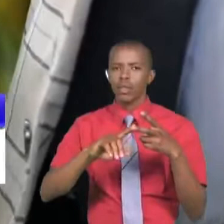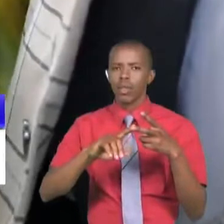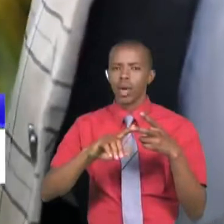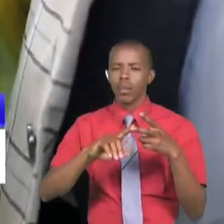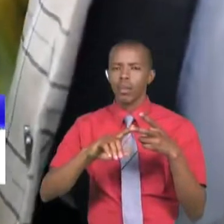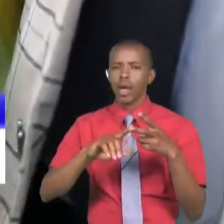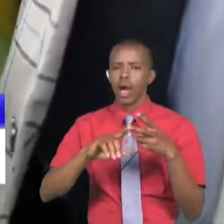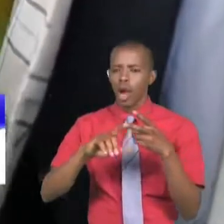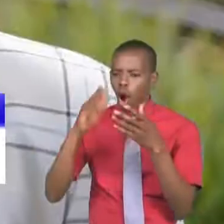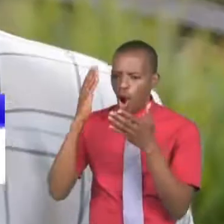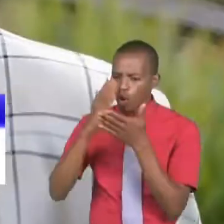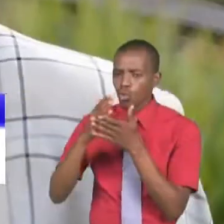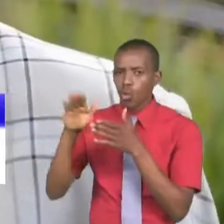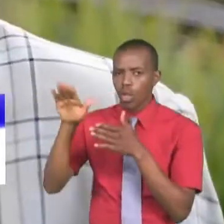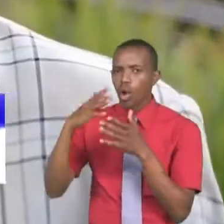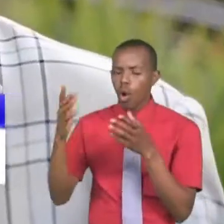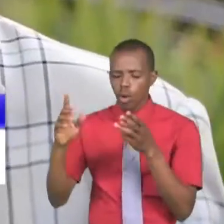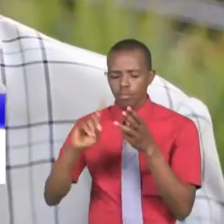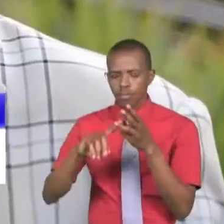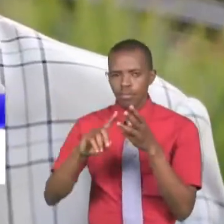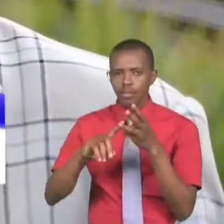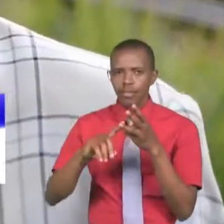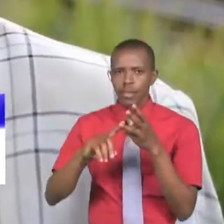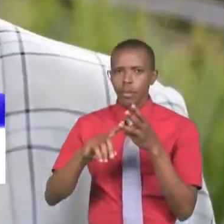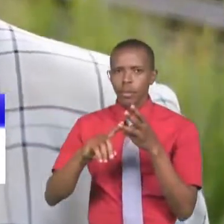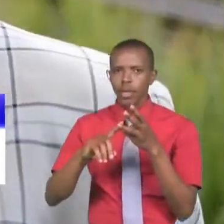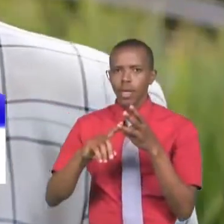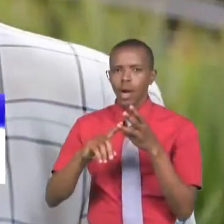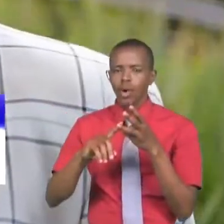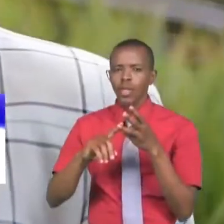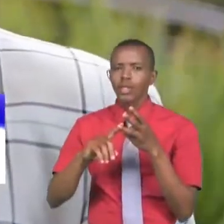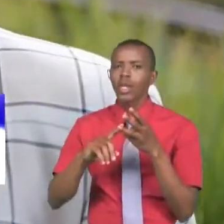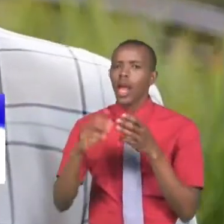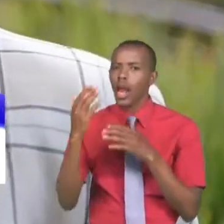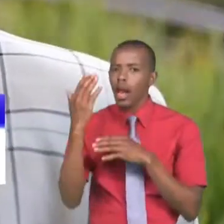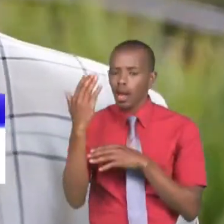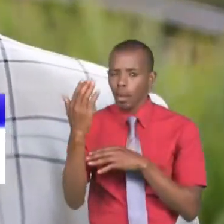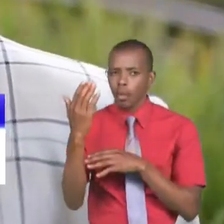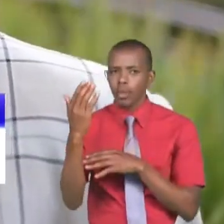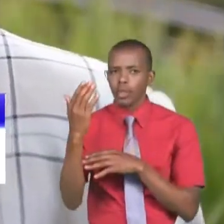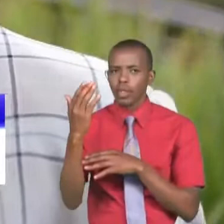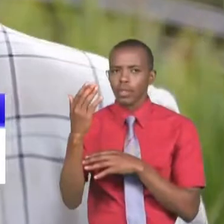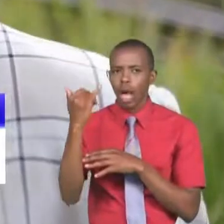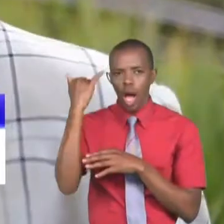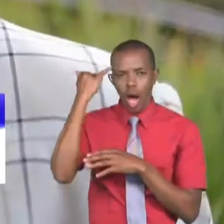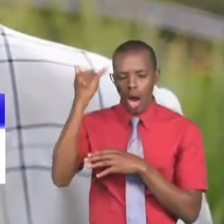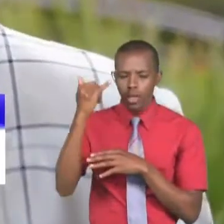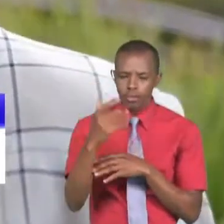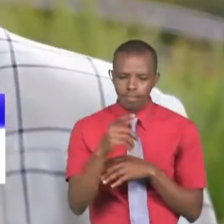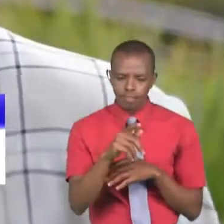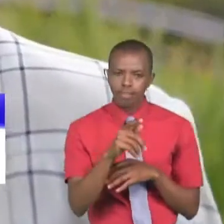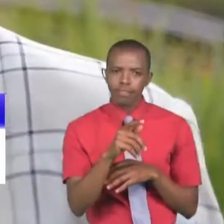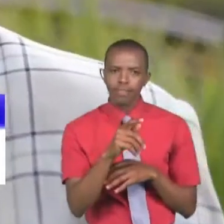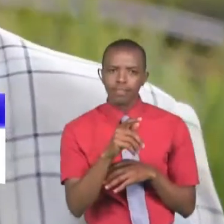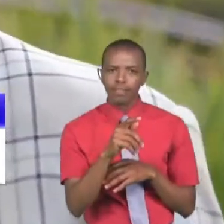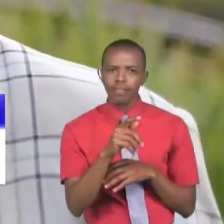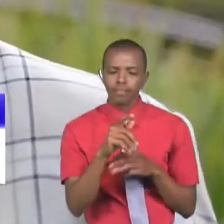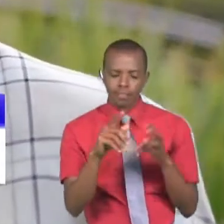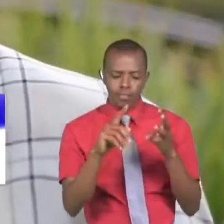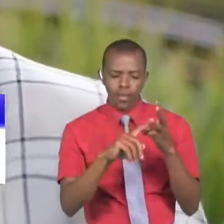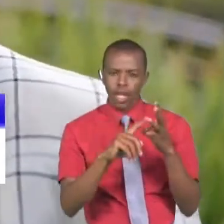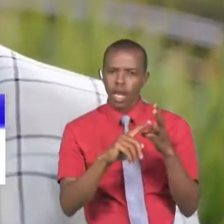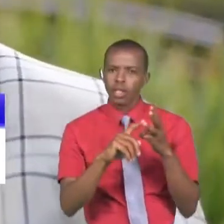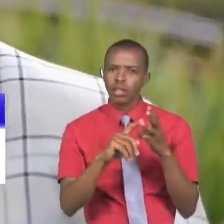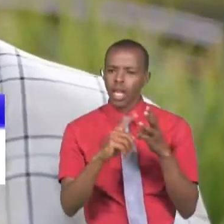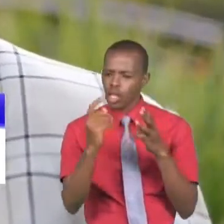perspective, or from the perspective of the spirit of the document. Now, when it comes to the spirit of the document, everybody